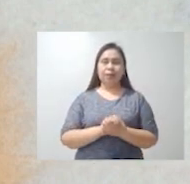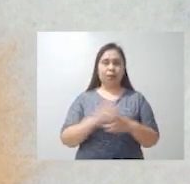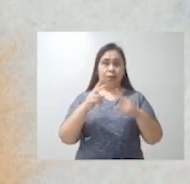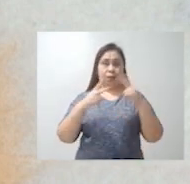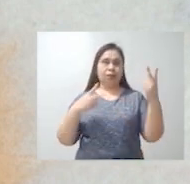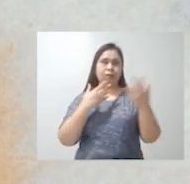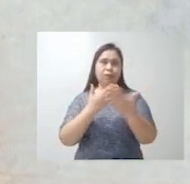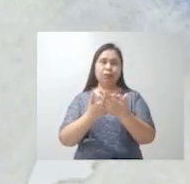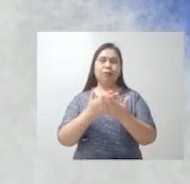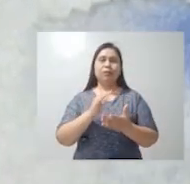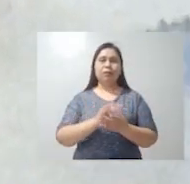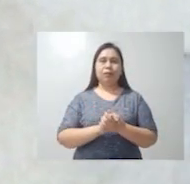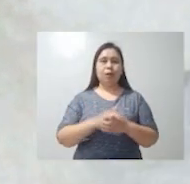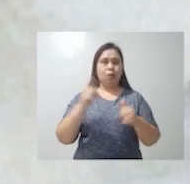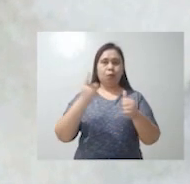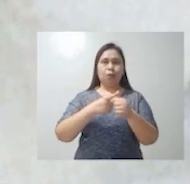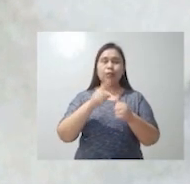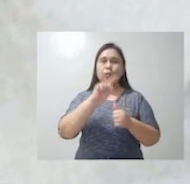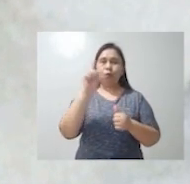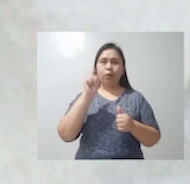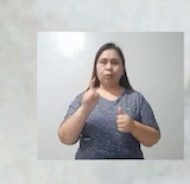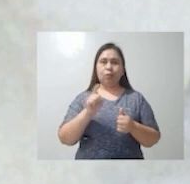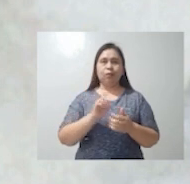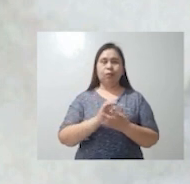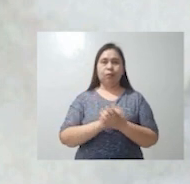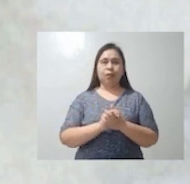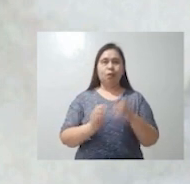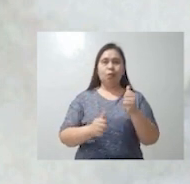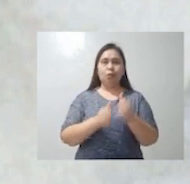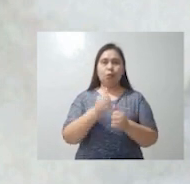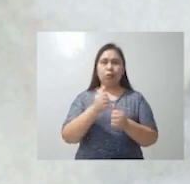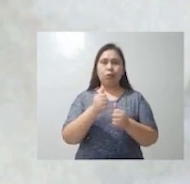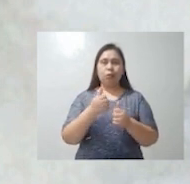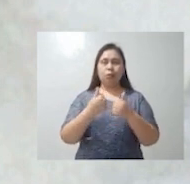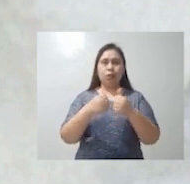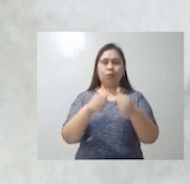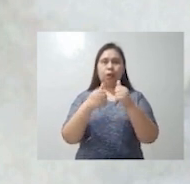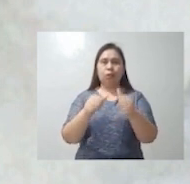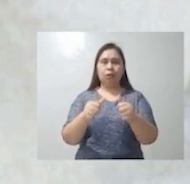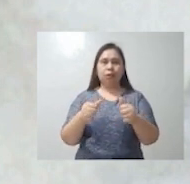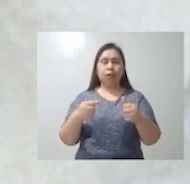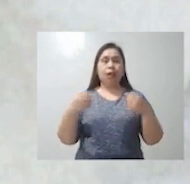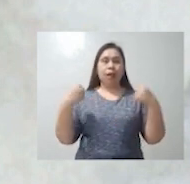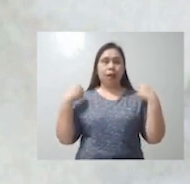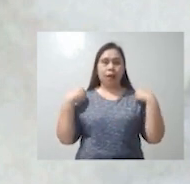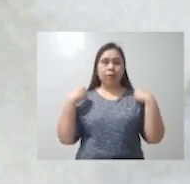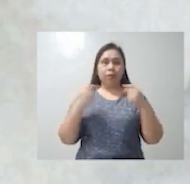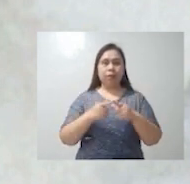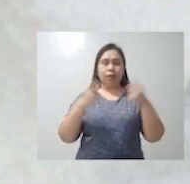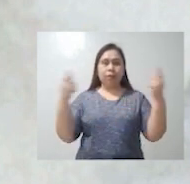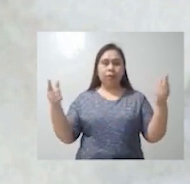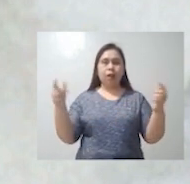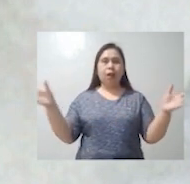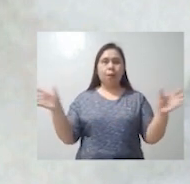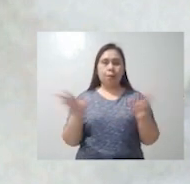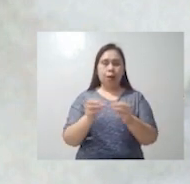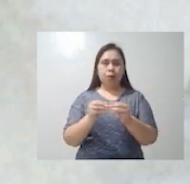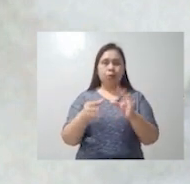Very good. First question. Which of the following has the greater amount of thermal